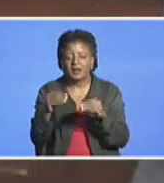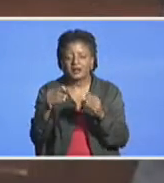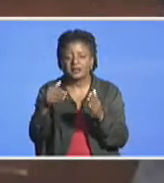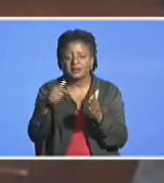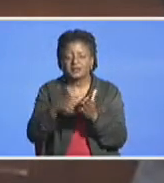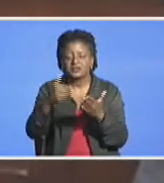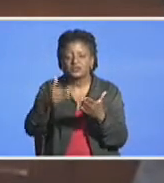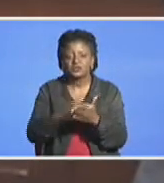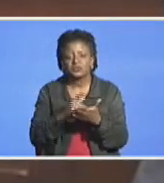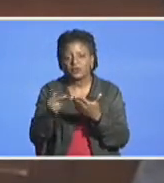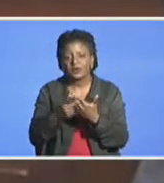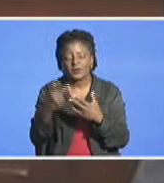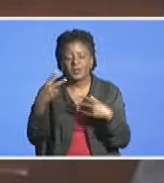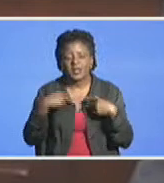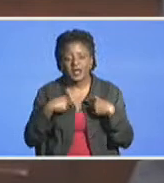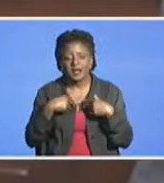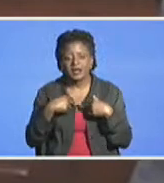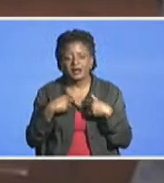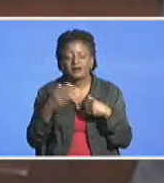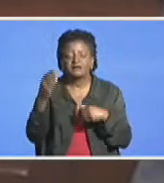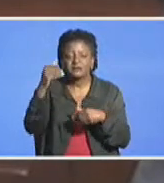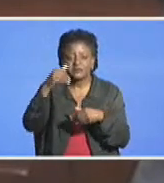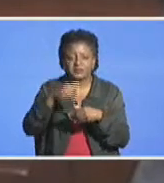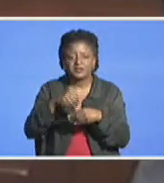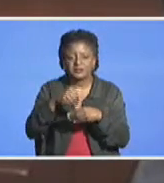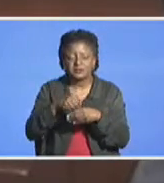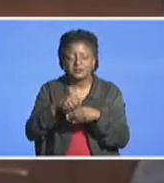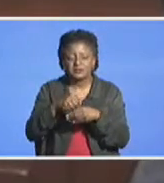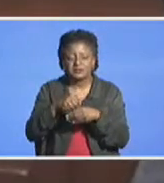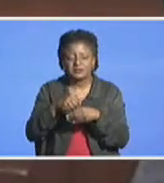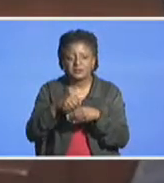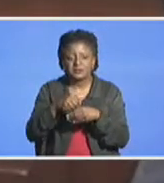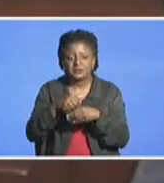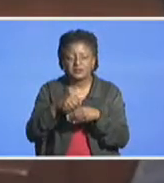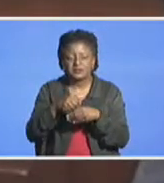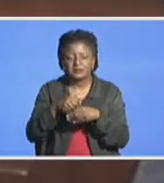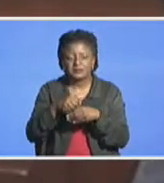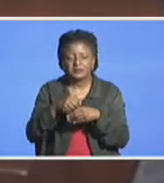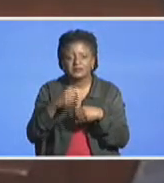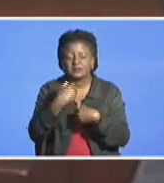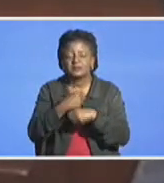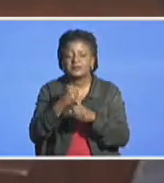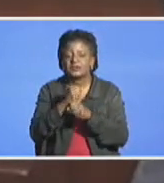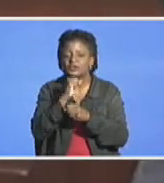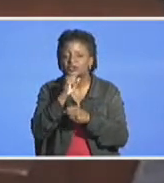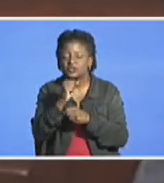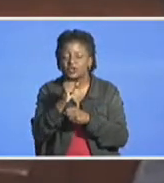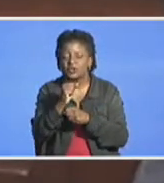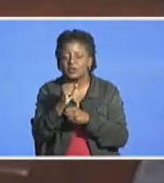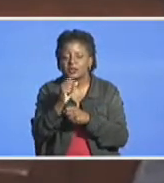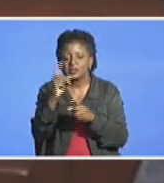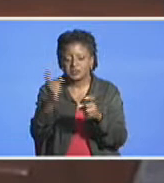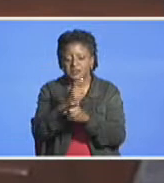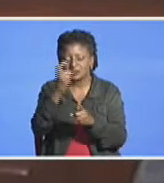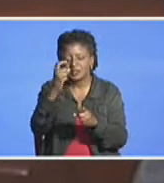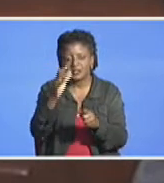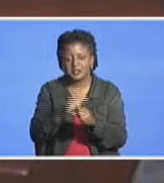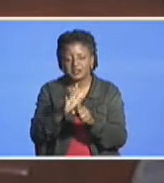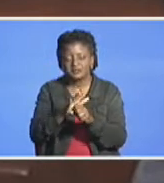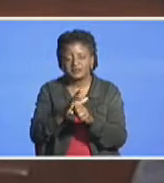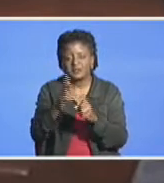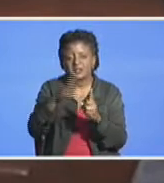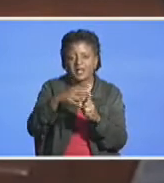initiative will have built-in covenants to ensure that successful applicants follow through